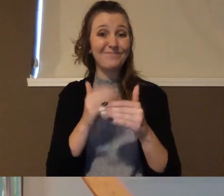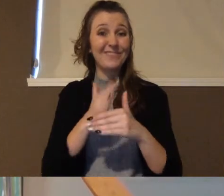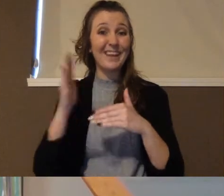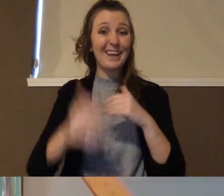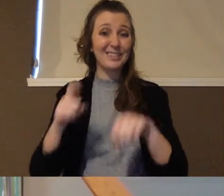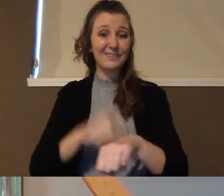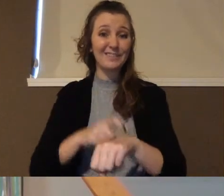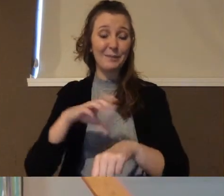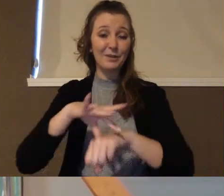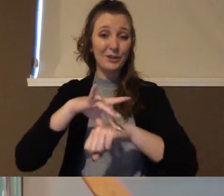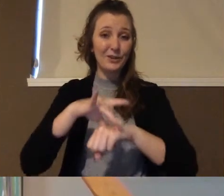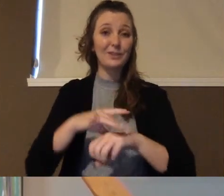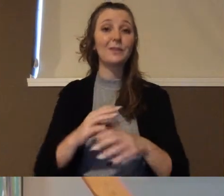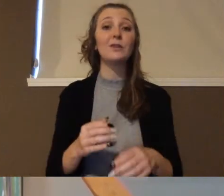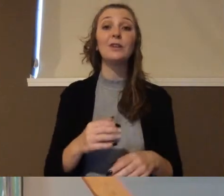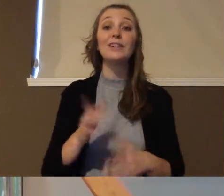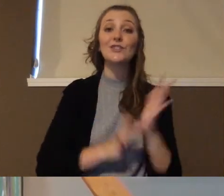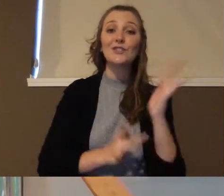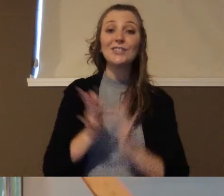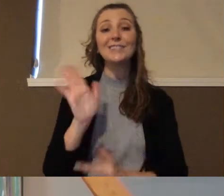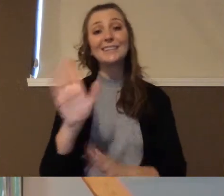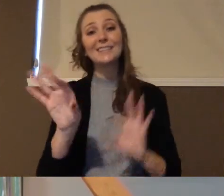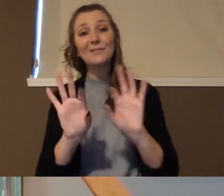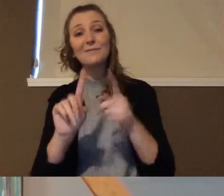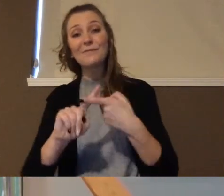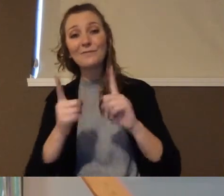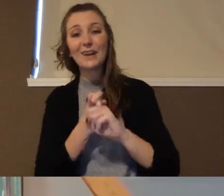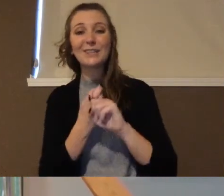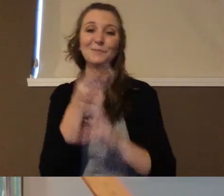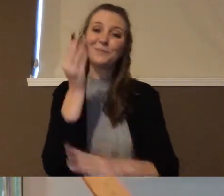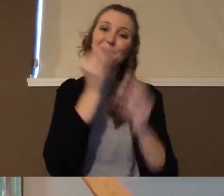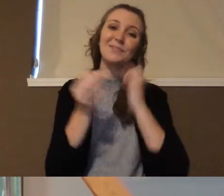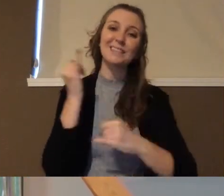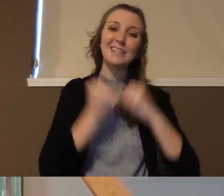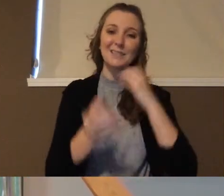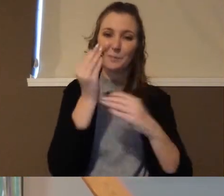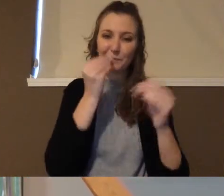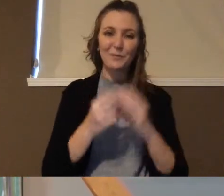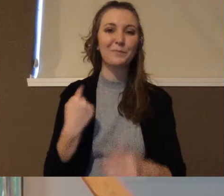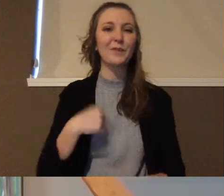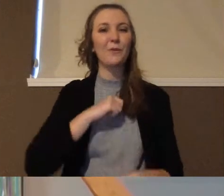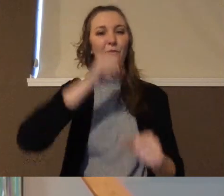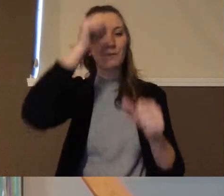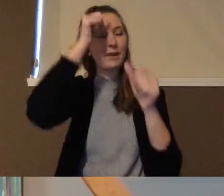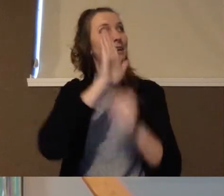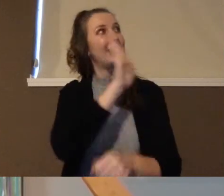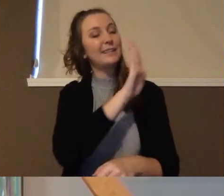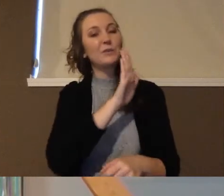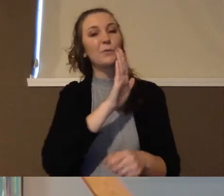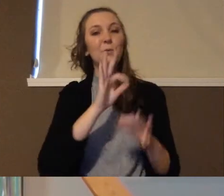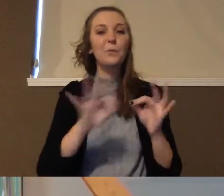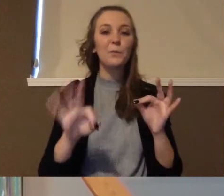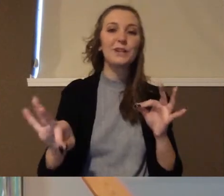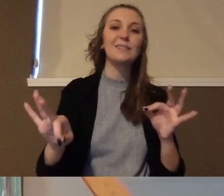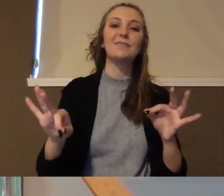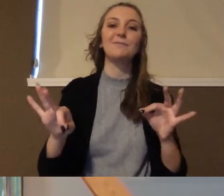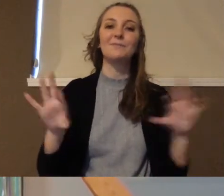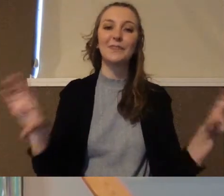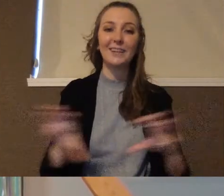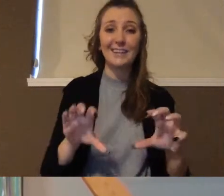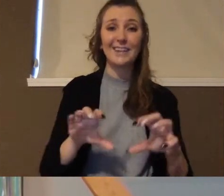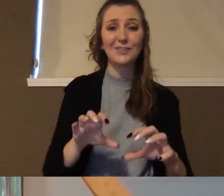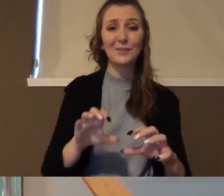ate a last meal with his friends. We remember how his words and actions disturbed and dismayed